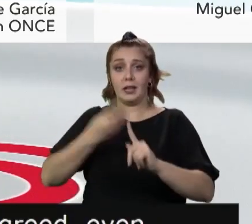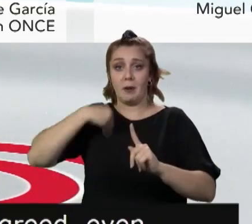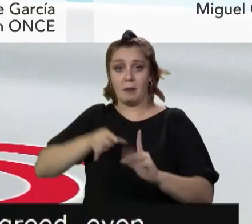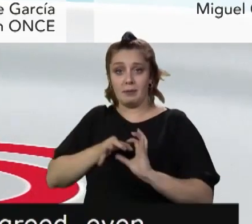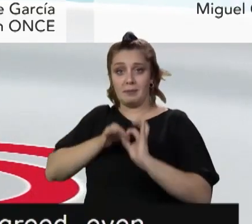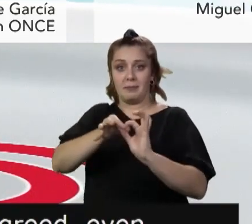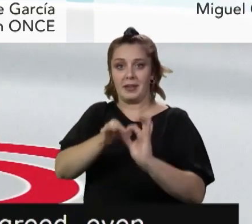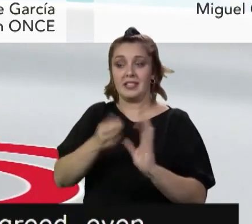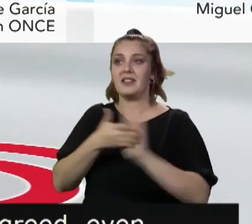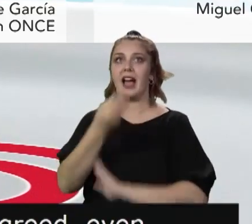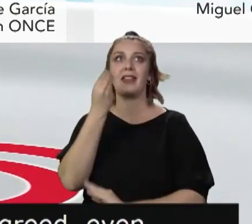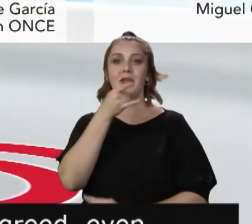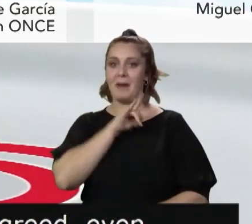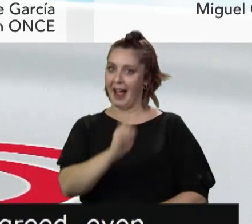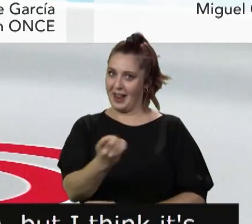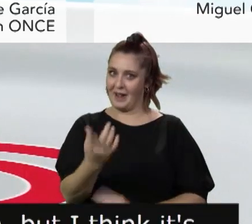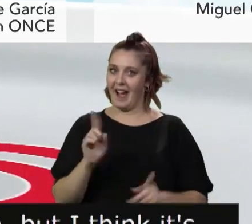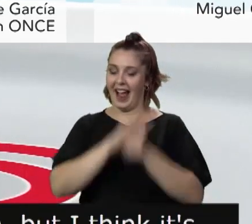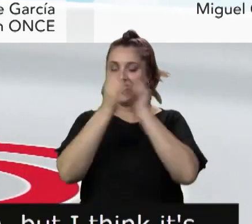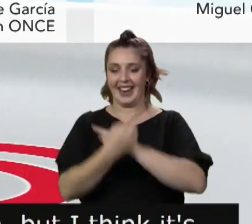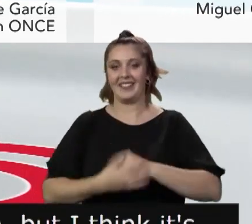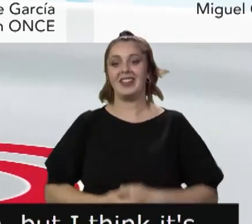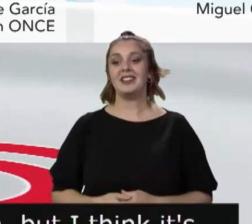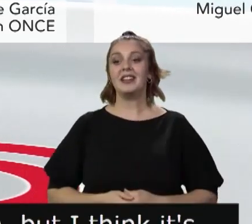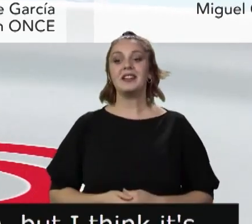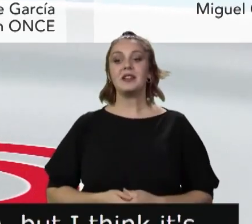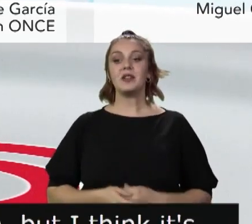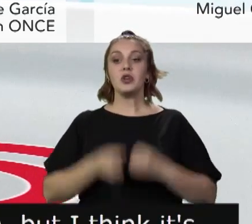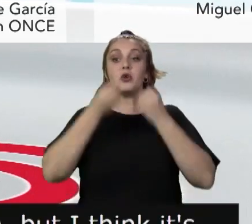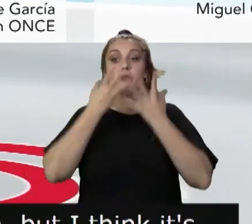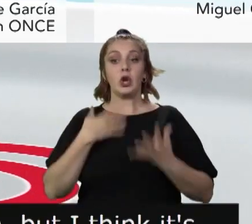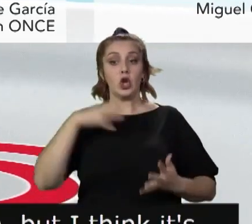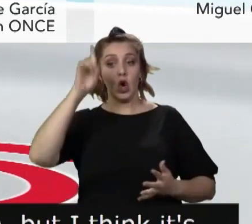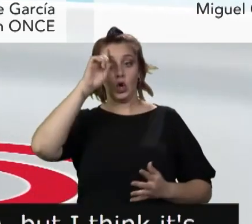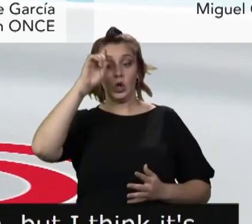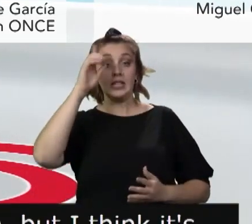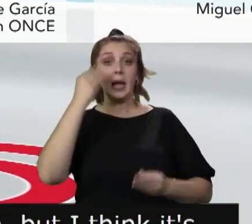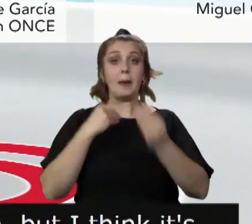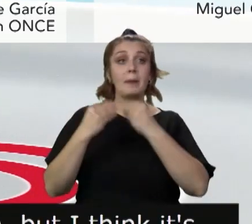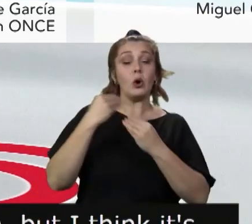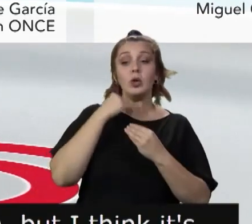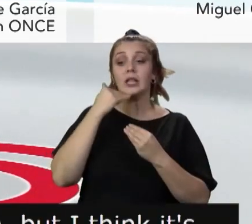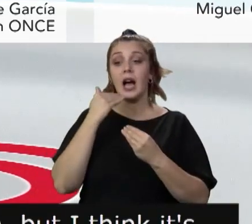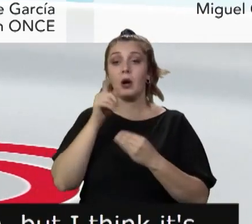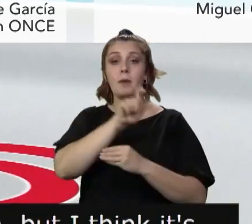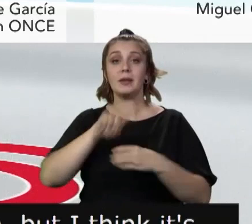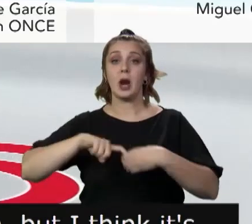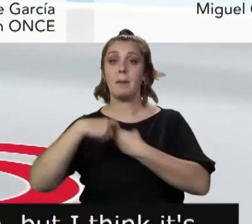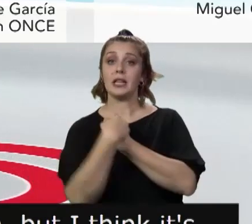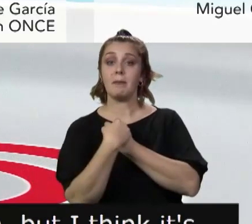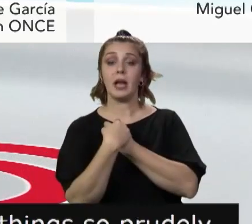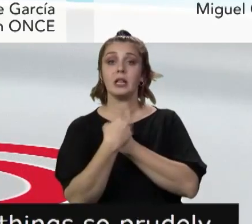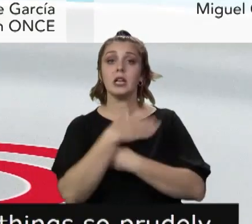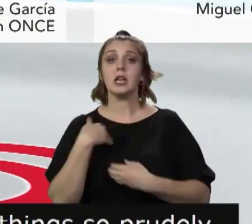all agree and that we're not doing things so poorly. I think it's quite the opposite. I don't know if there are